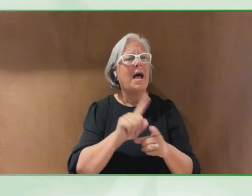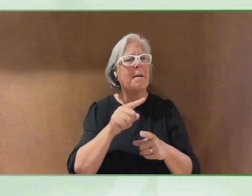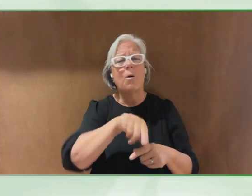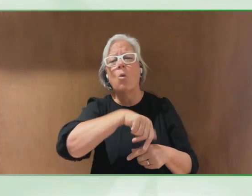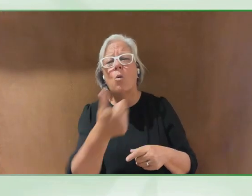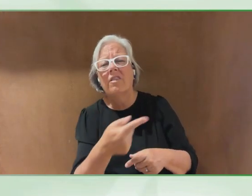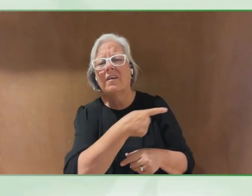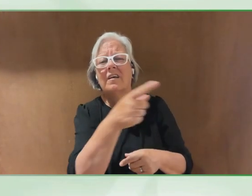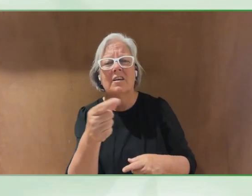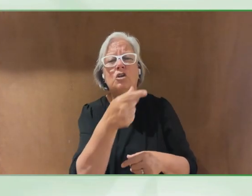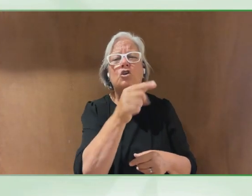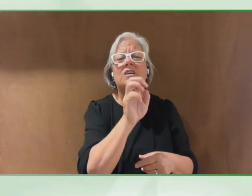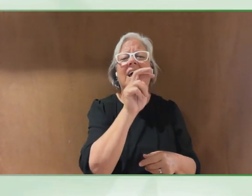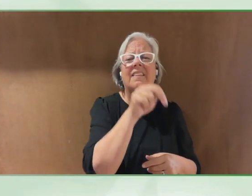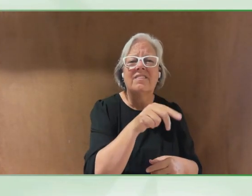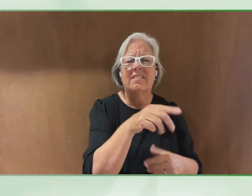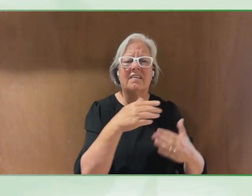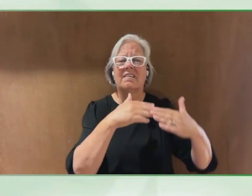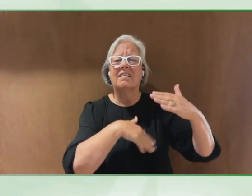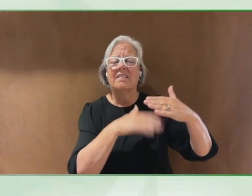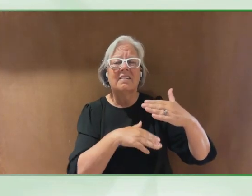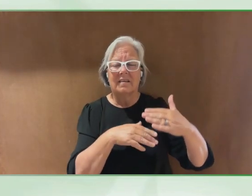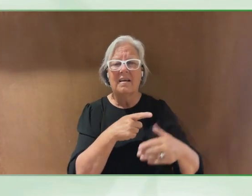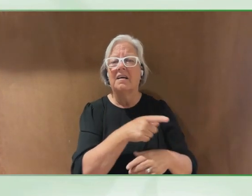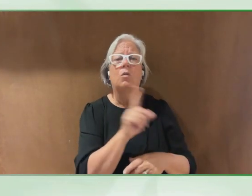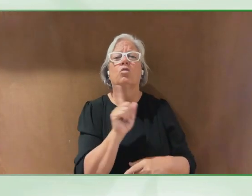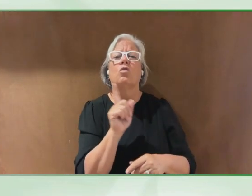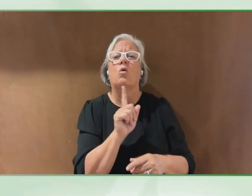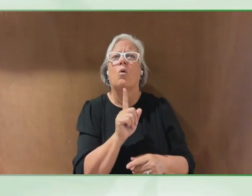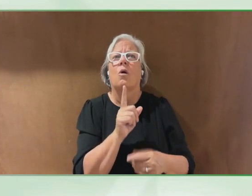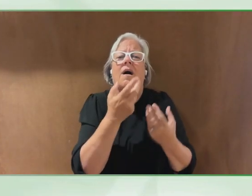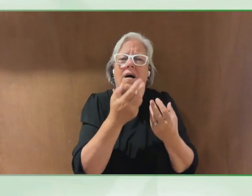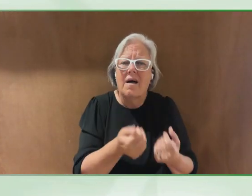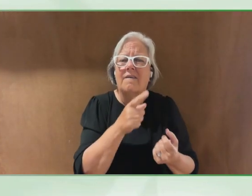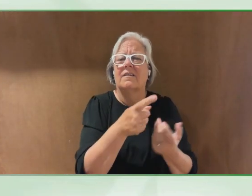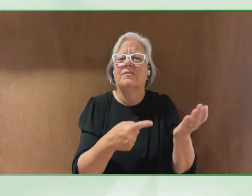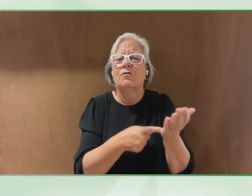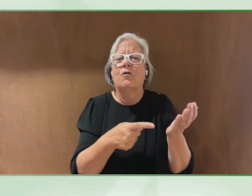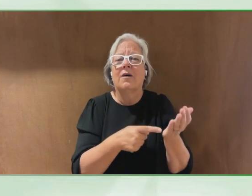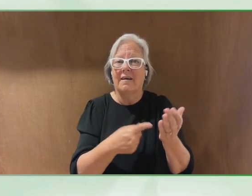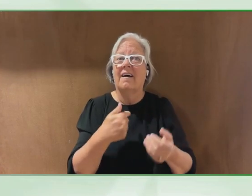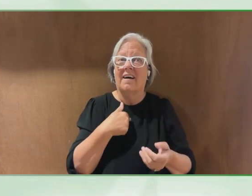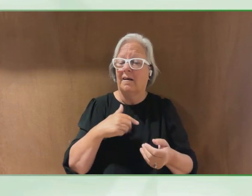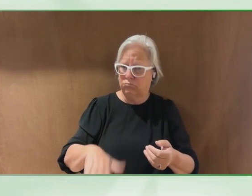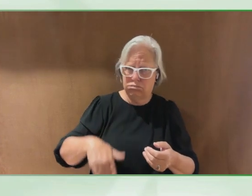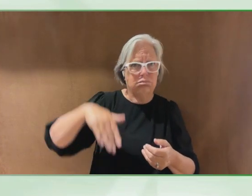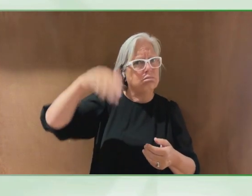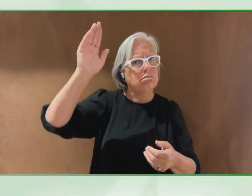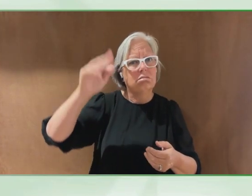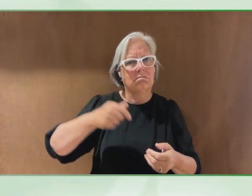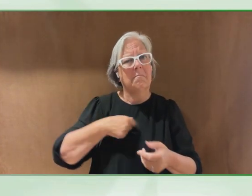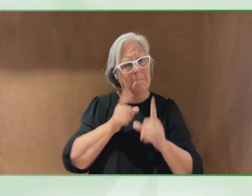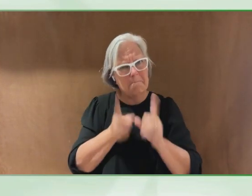challenges. And I think that provides a unique insight because we can't run away from those problems. we have to be dependent upon them. But